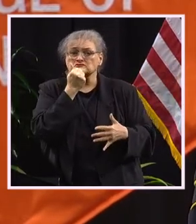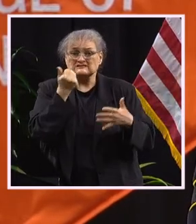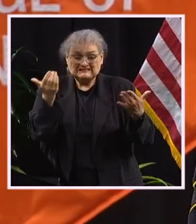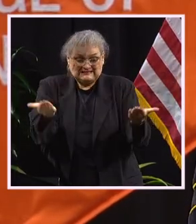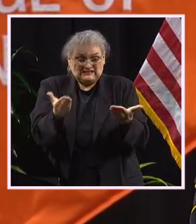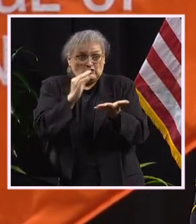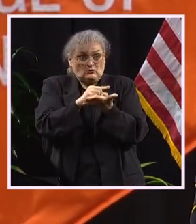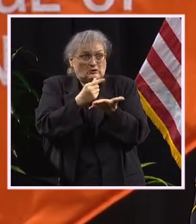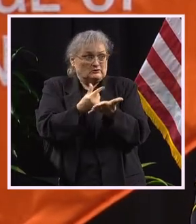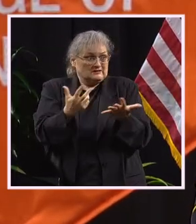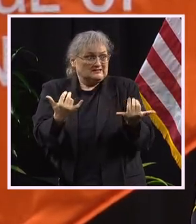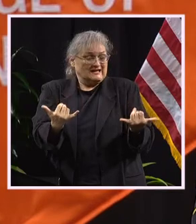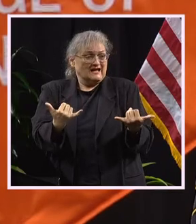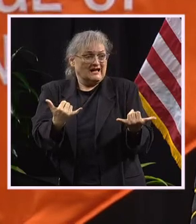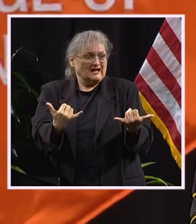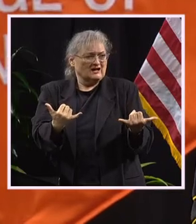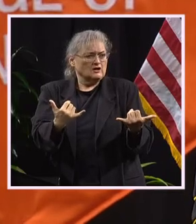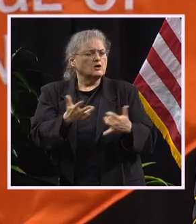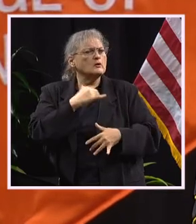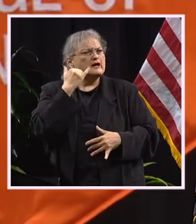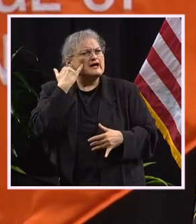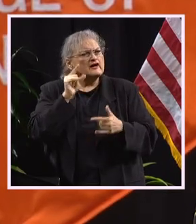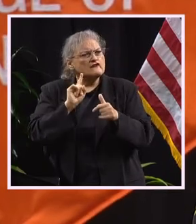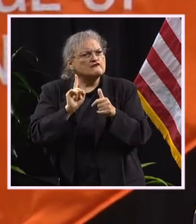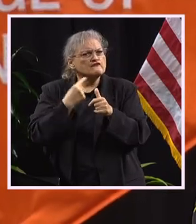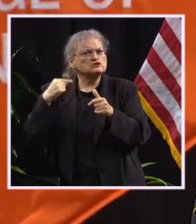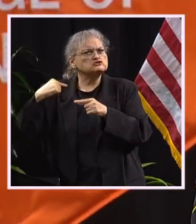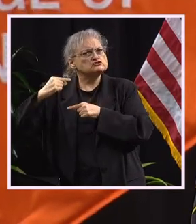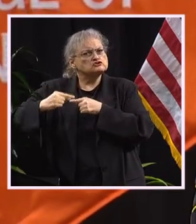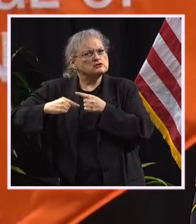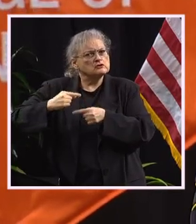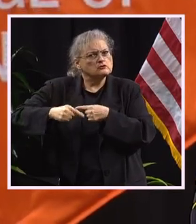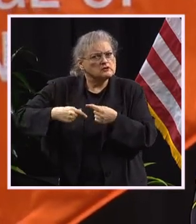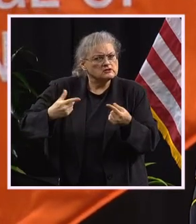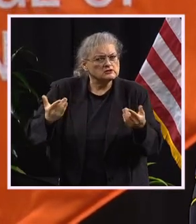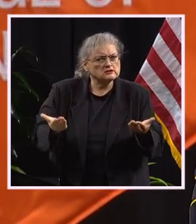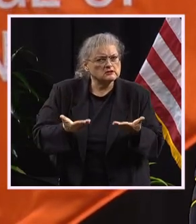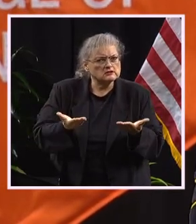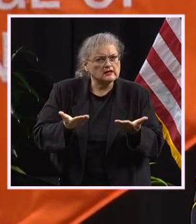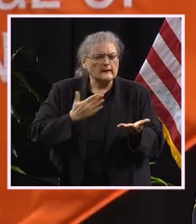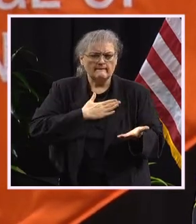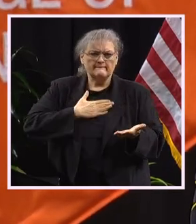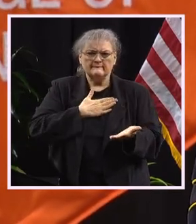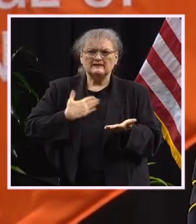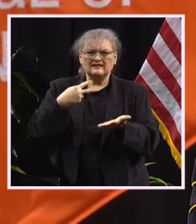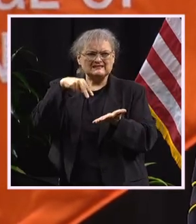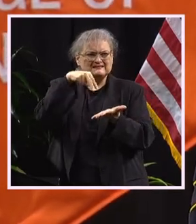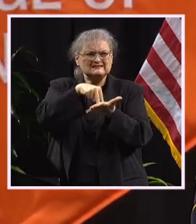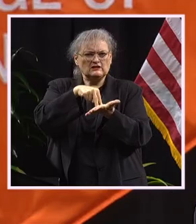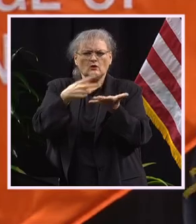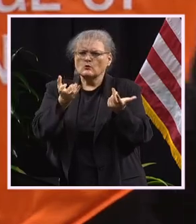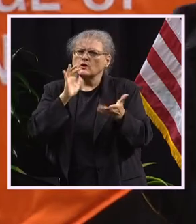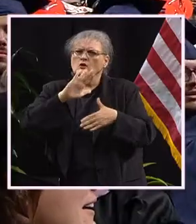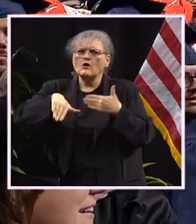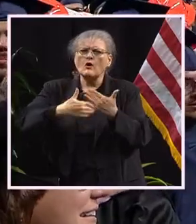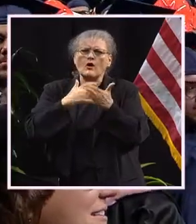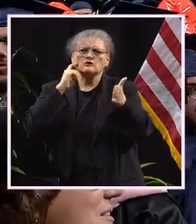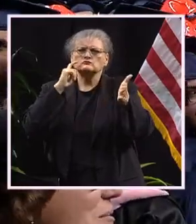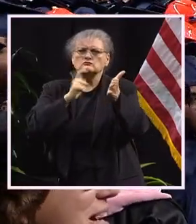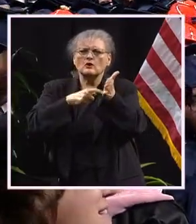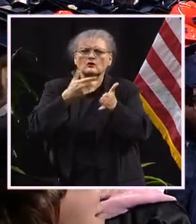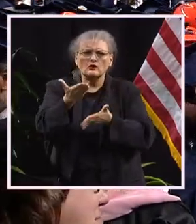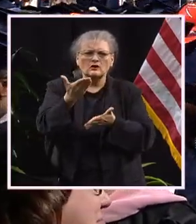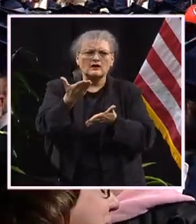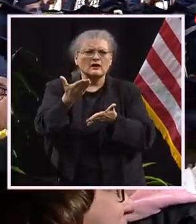or up on the stage, if you're a first generation to attend and graduate from college, will you please stand and let us all recognize you? This